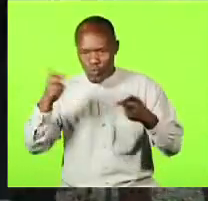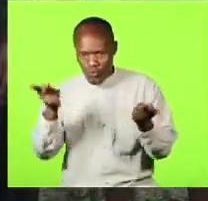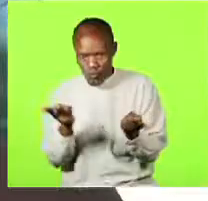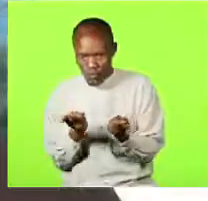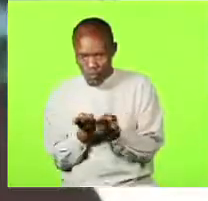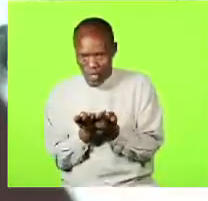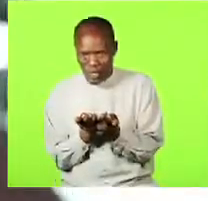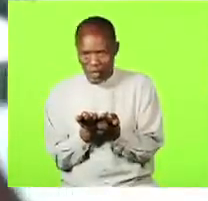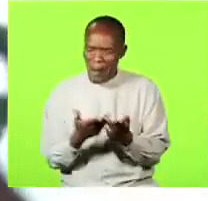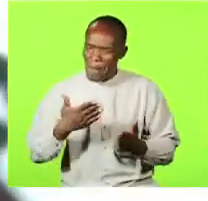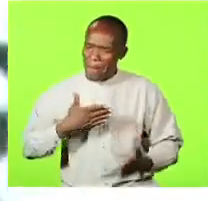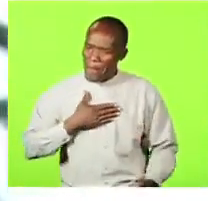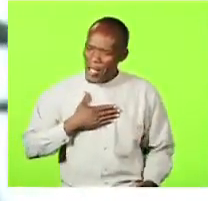imagine